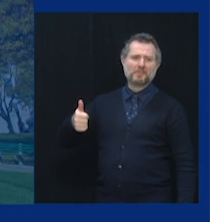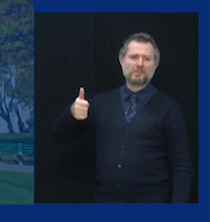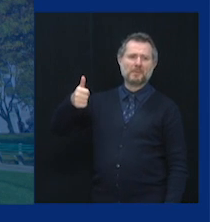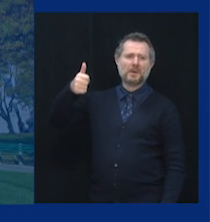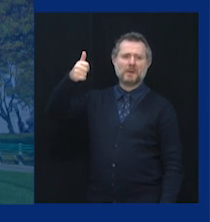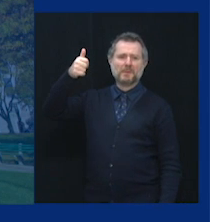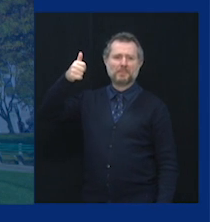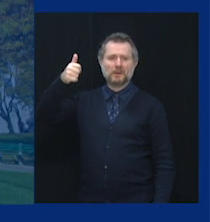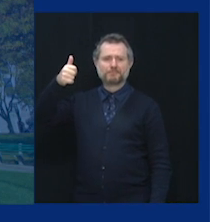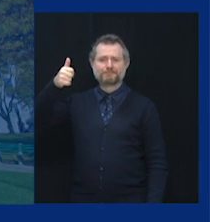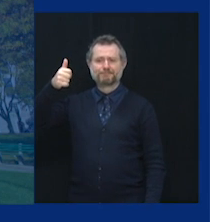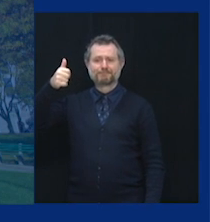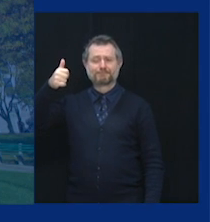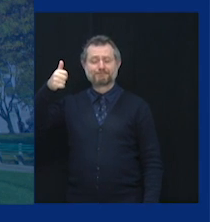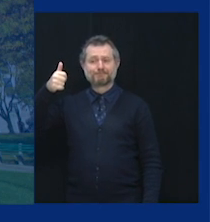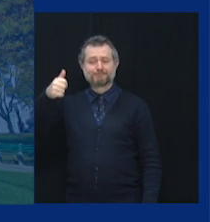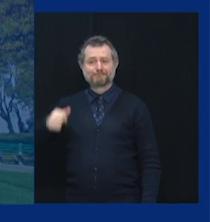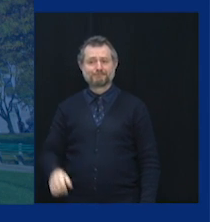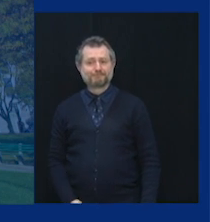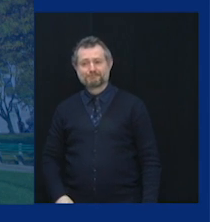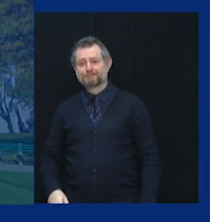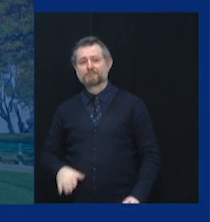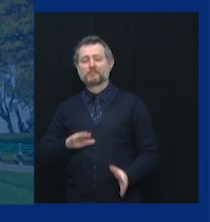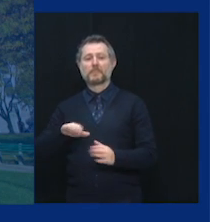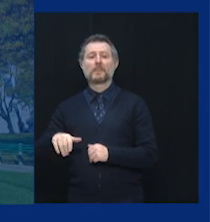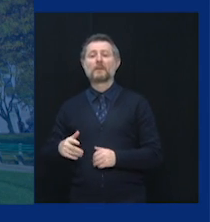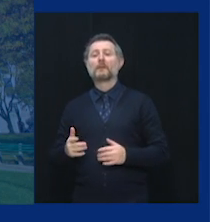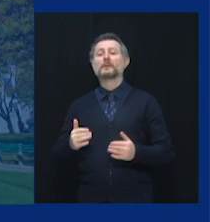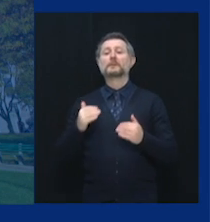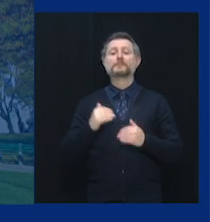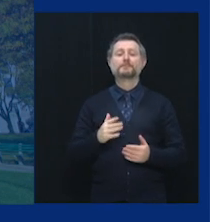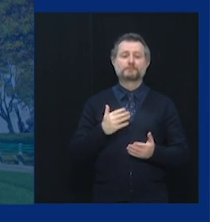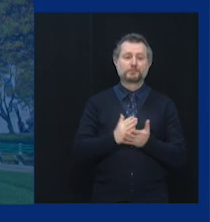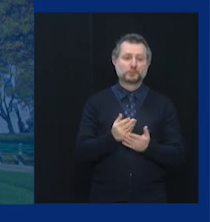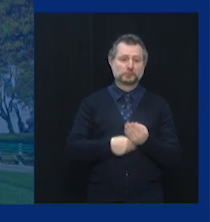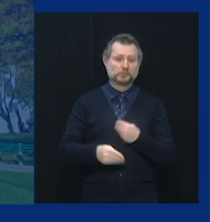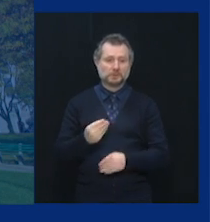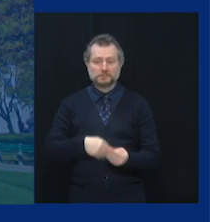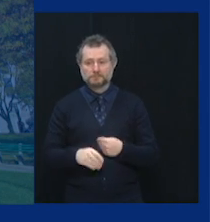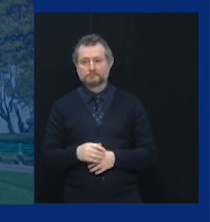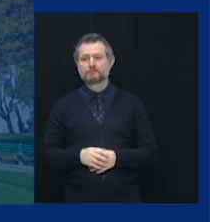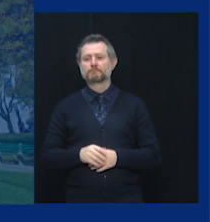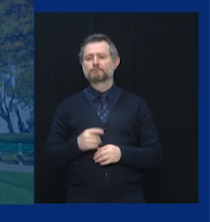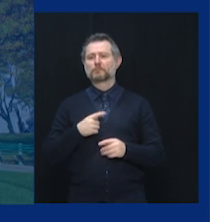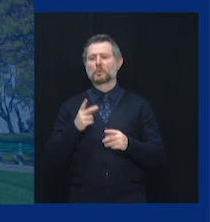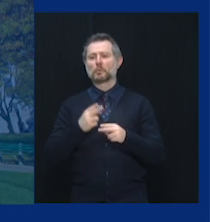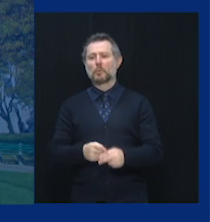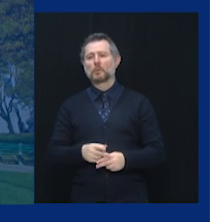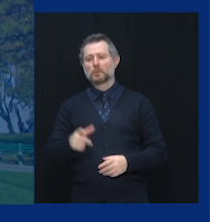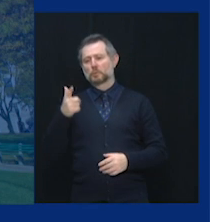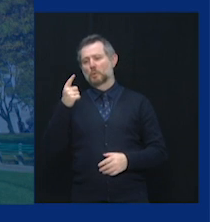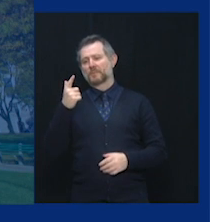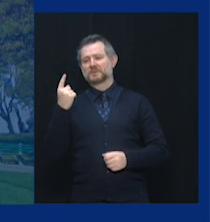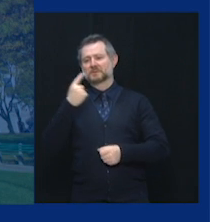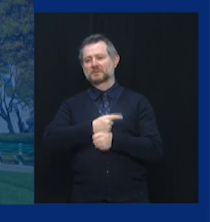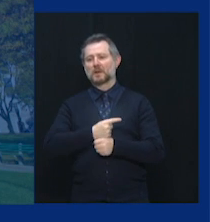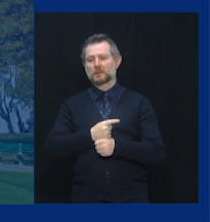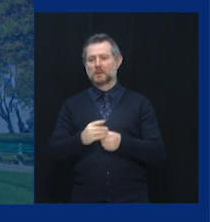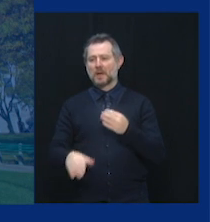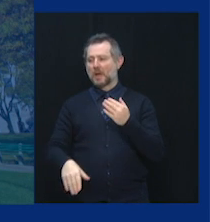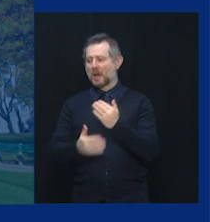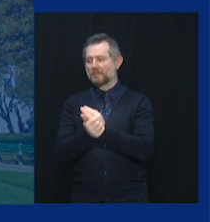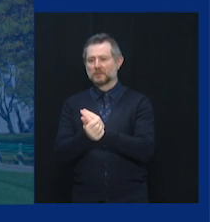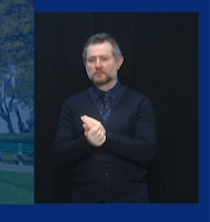As an aside, in the budget, we're doing something called 21-day amendments, where you can amend the budget and add